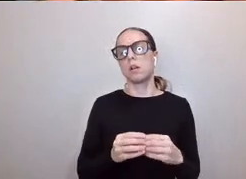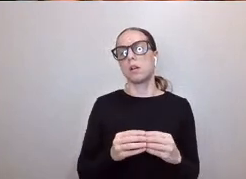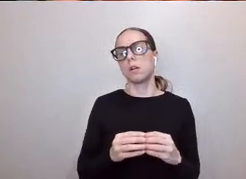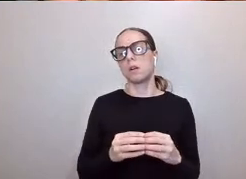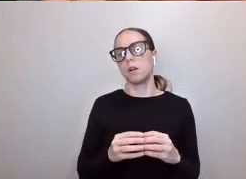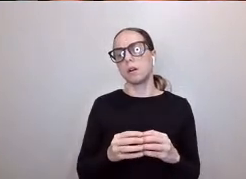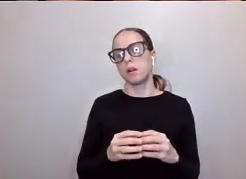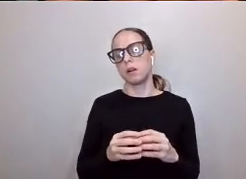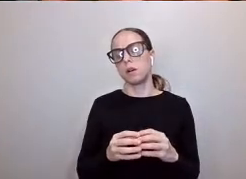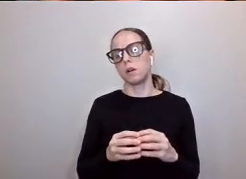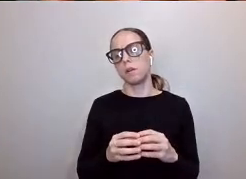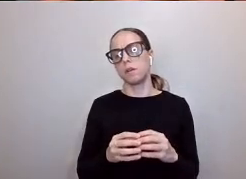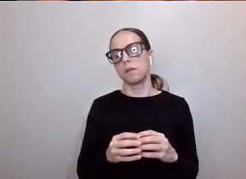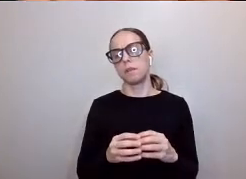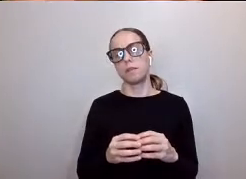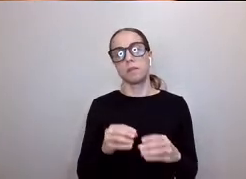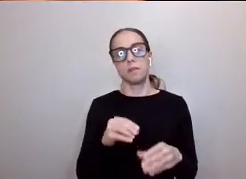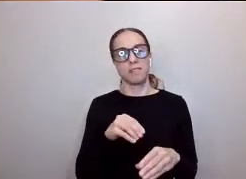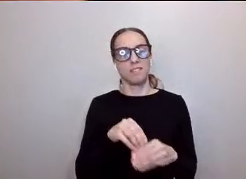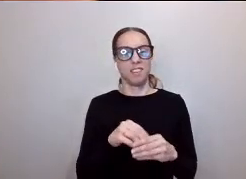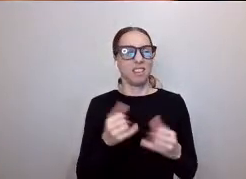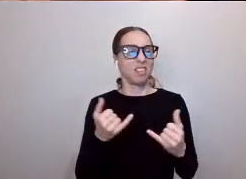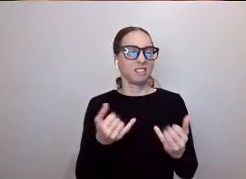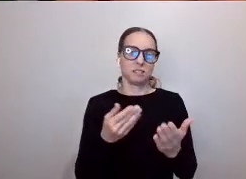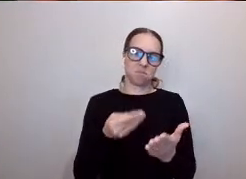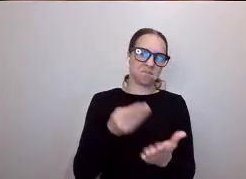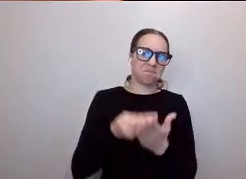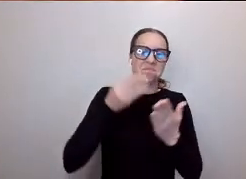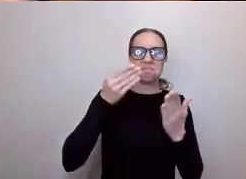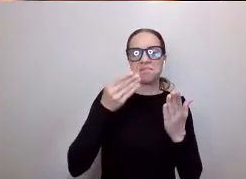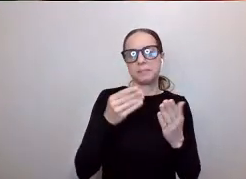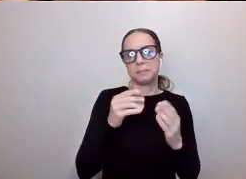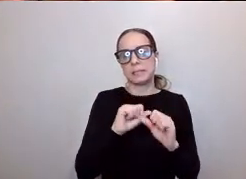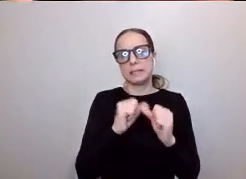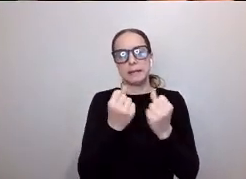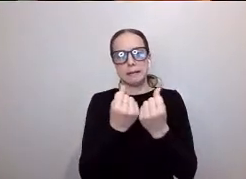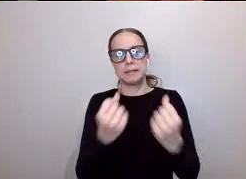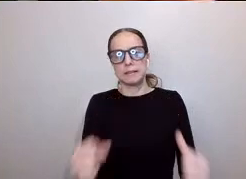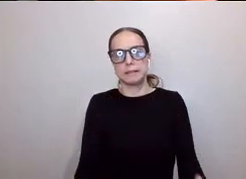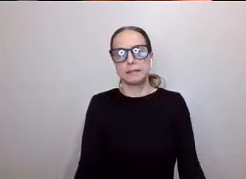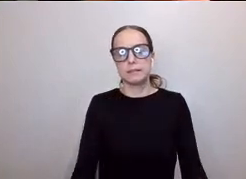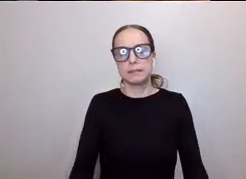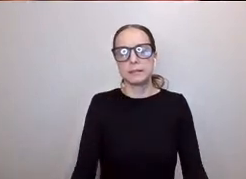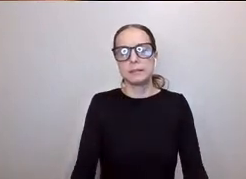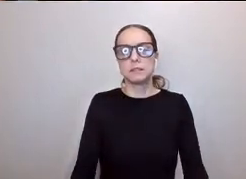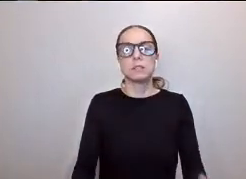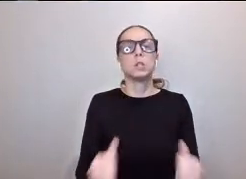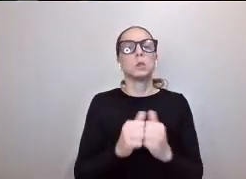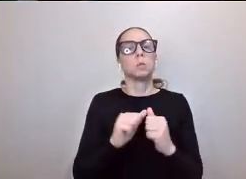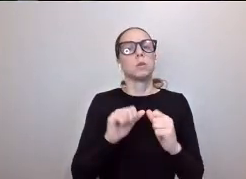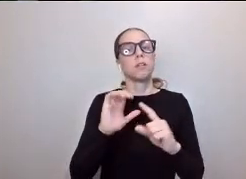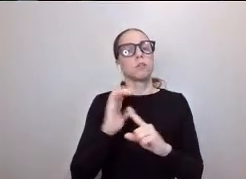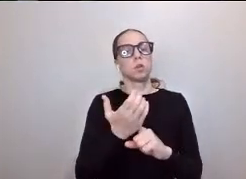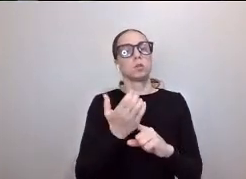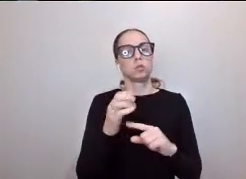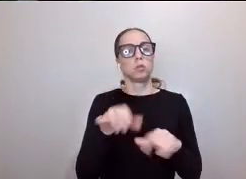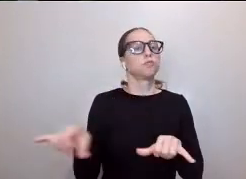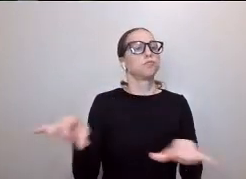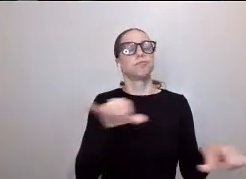capitalistic society, and with the cultural norms that we have, is that it